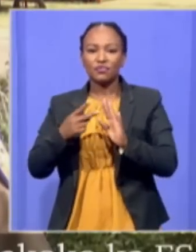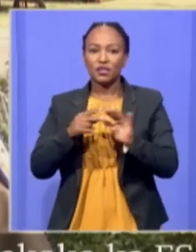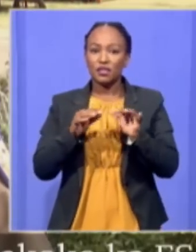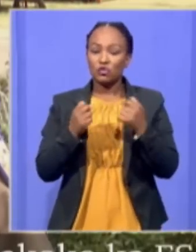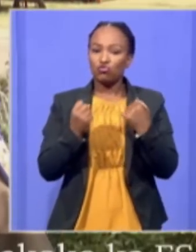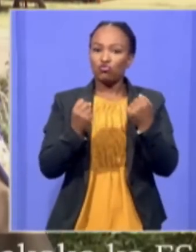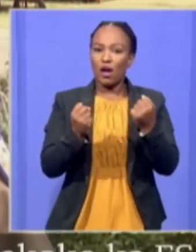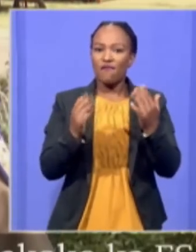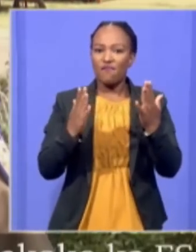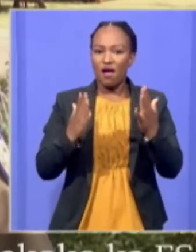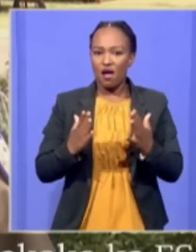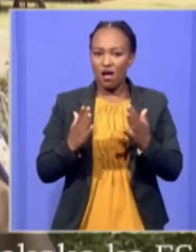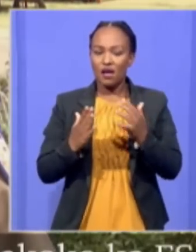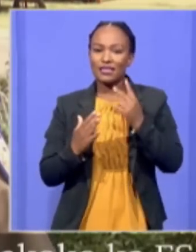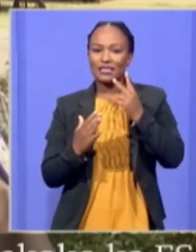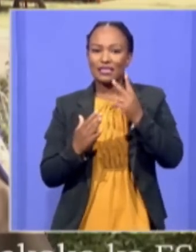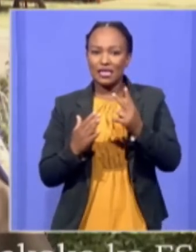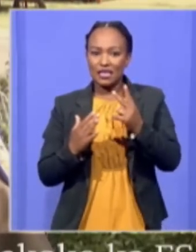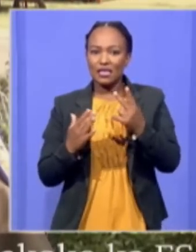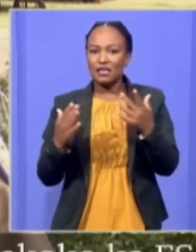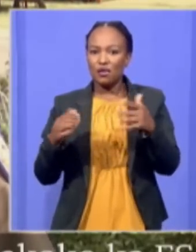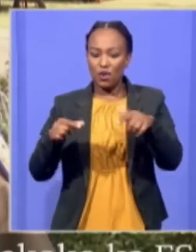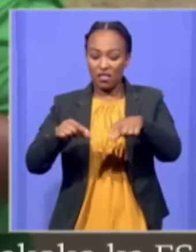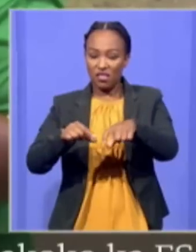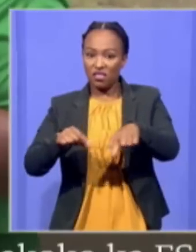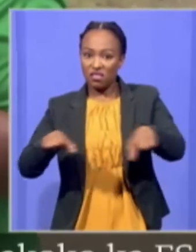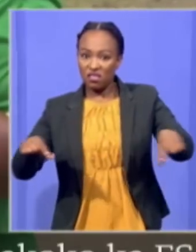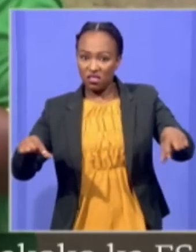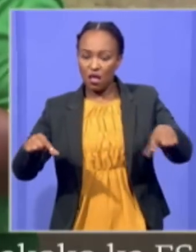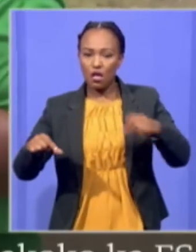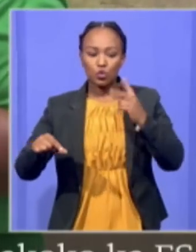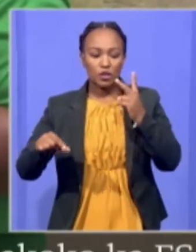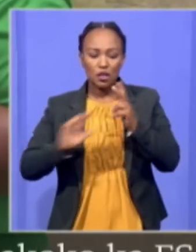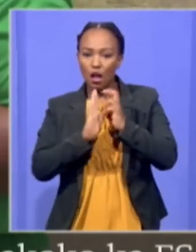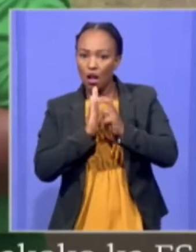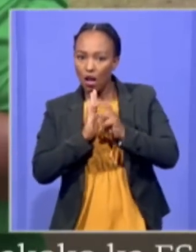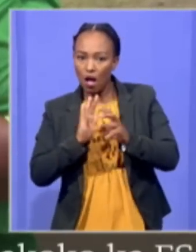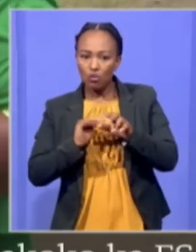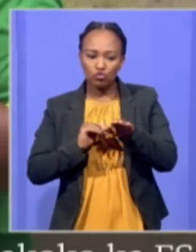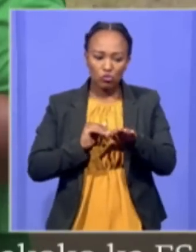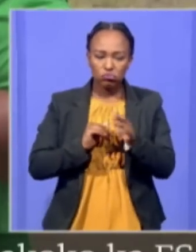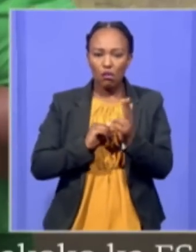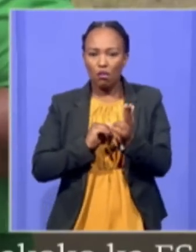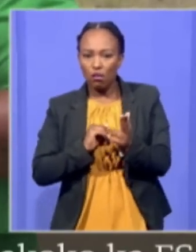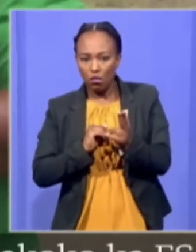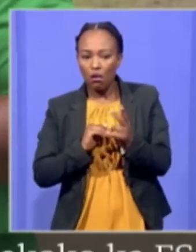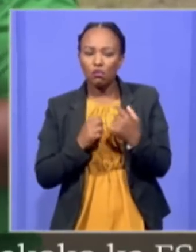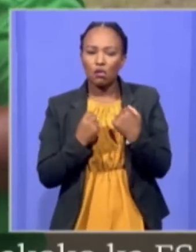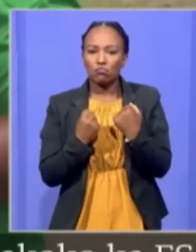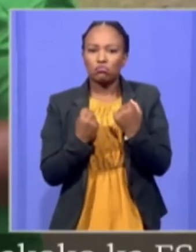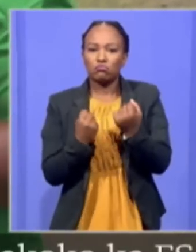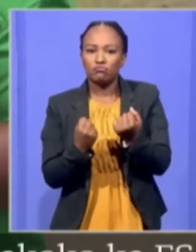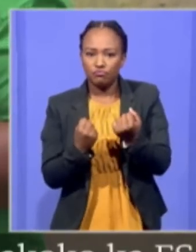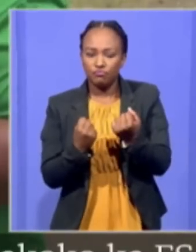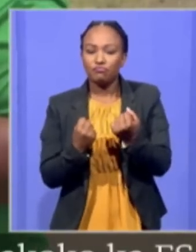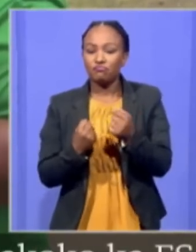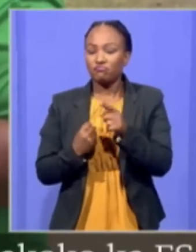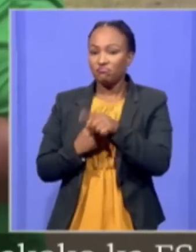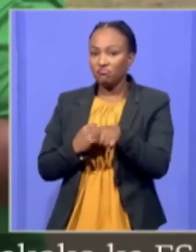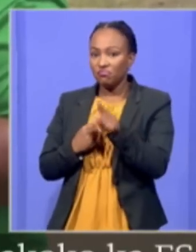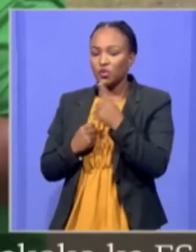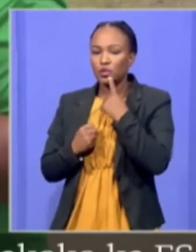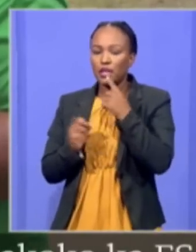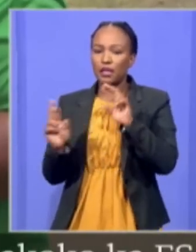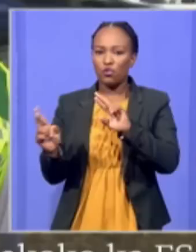ba shebe matshwao ba ska ba ja tsebe mo sa tlemang o tsea. Ba ditshebeletso tsa tshwanyetso ba re ba malala a laotswe ho